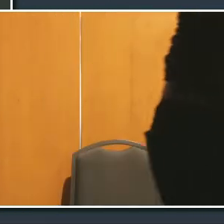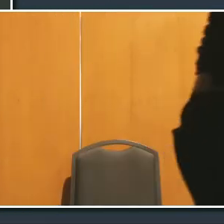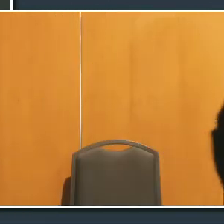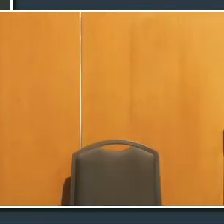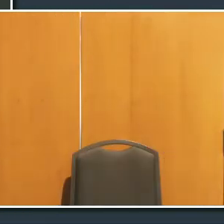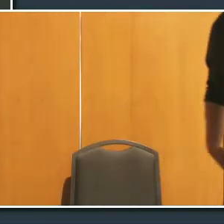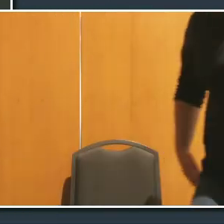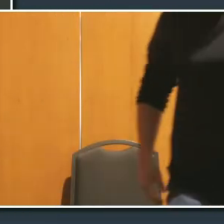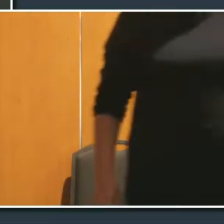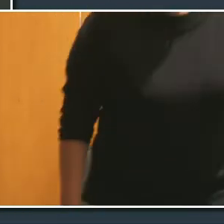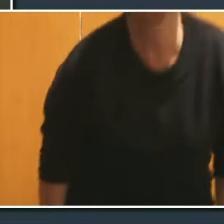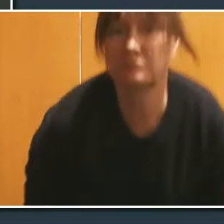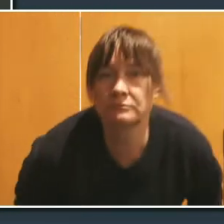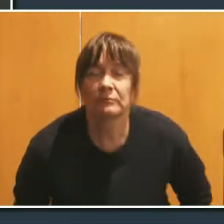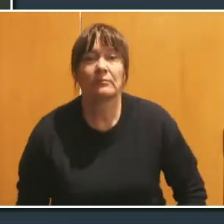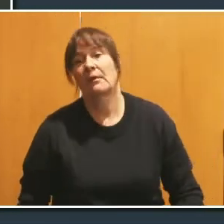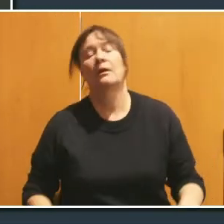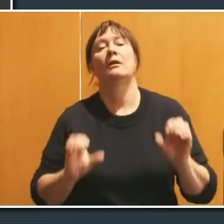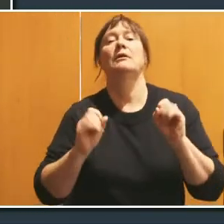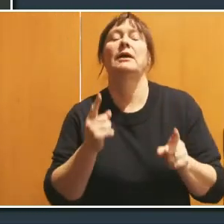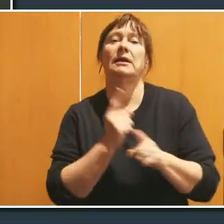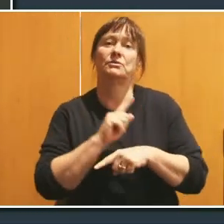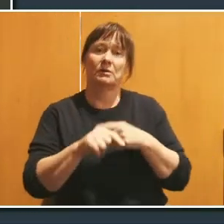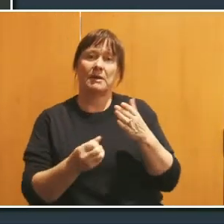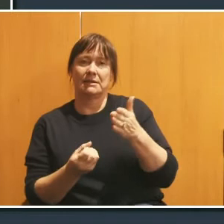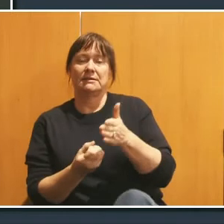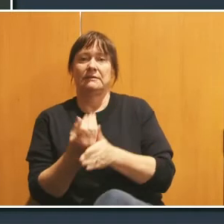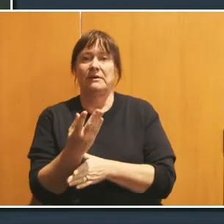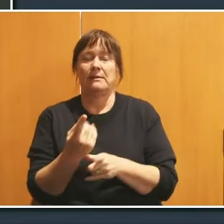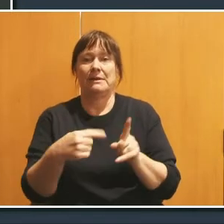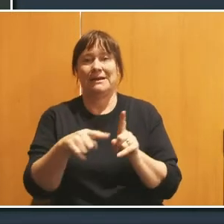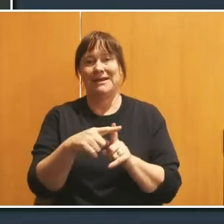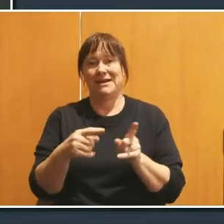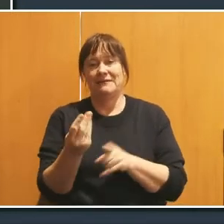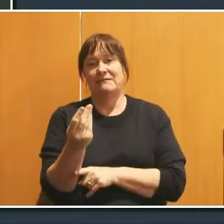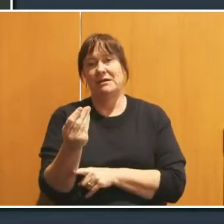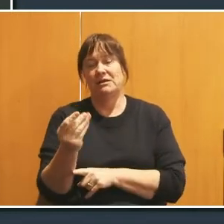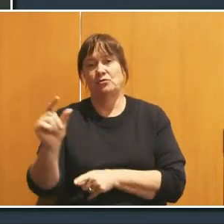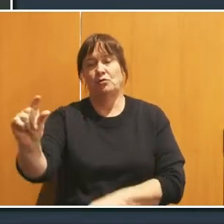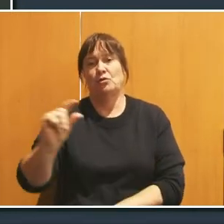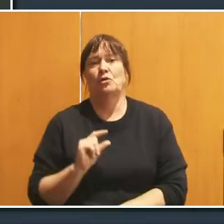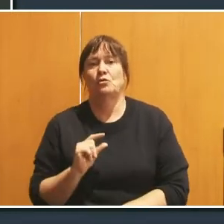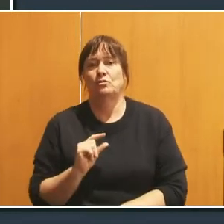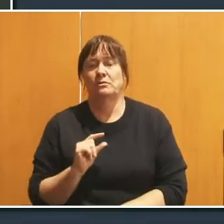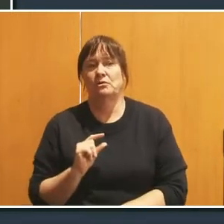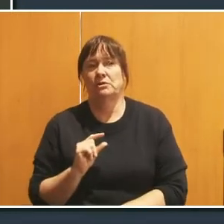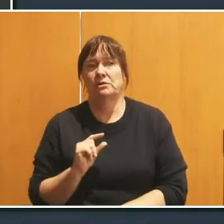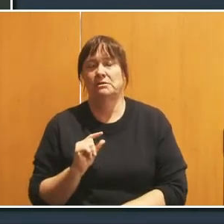Okay. So in terms of the development and financial contributions,